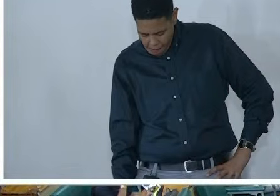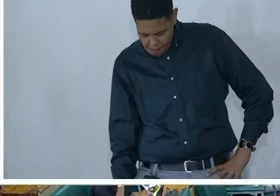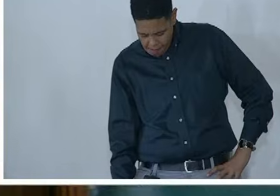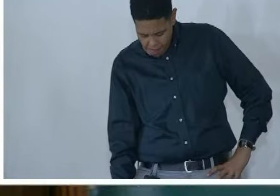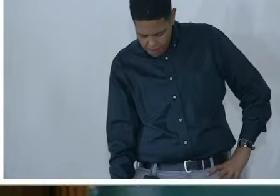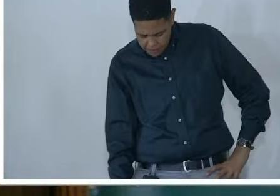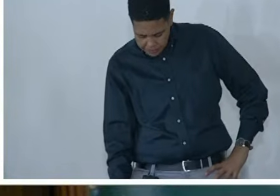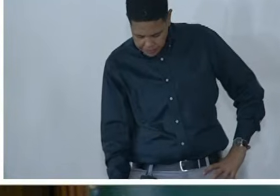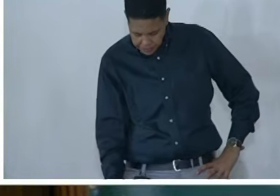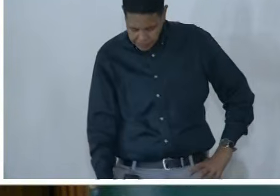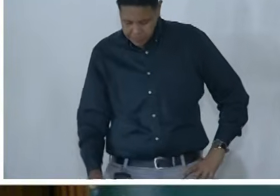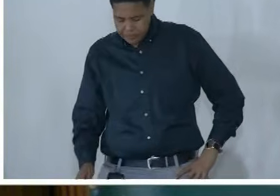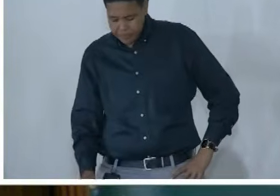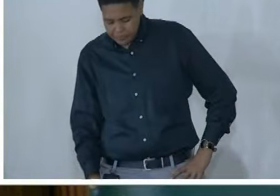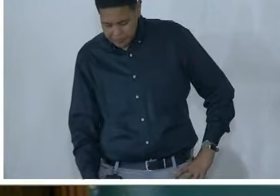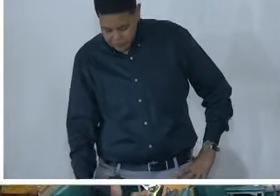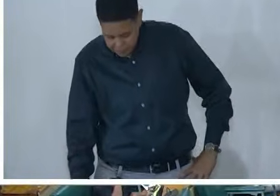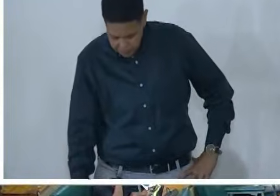House Leader.